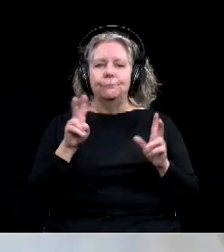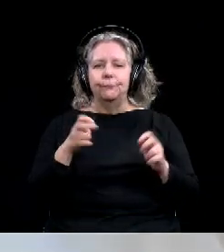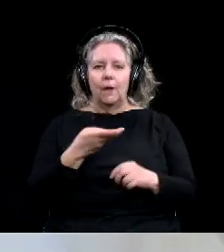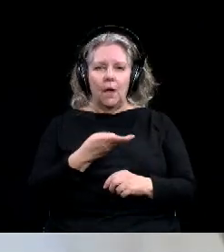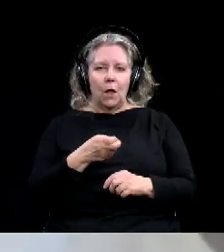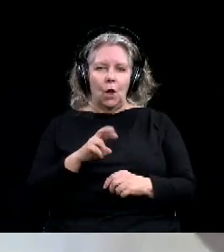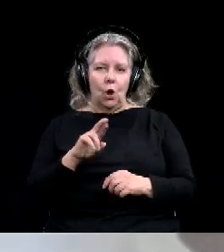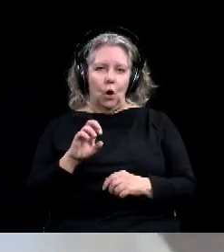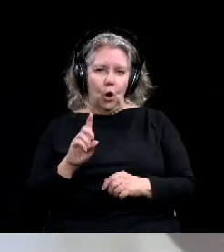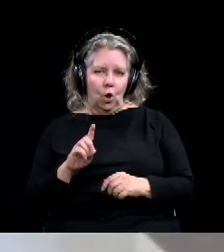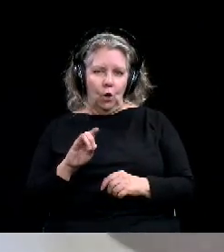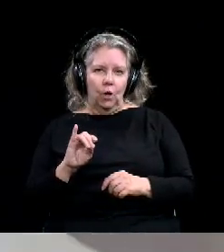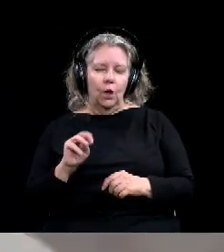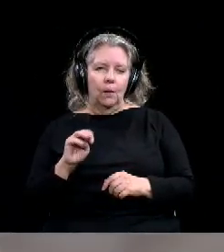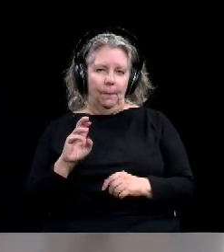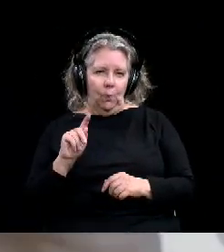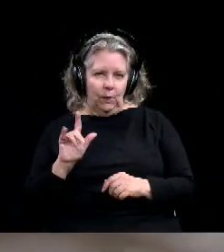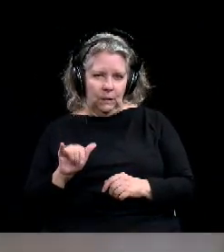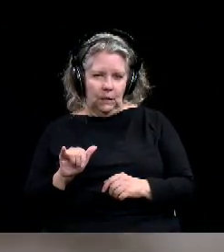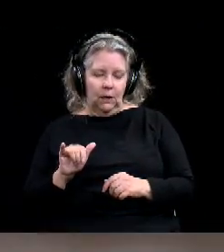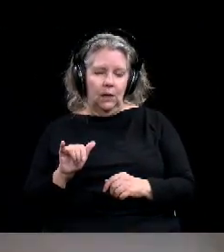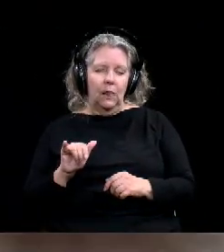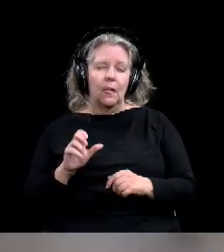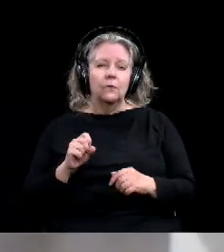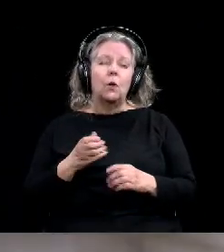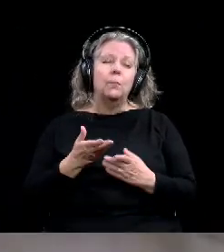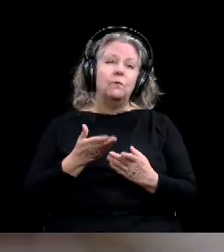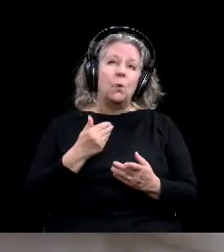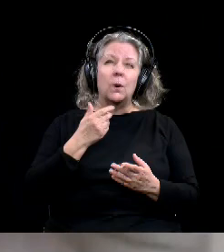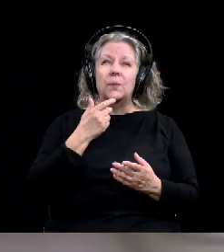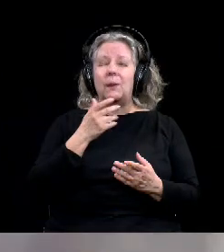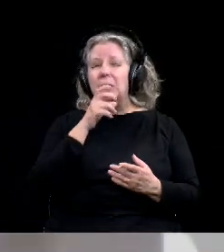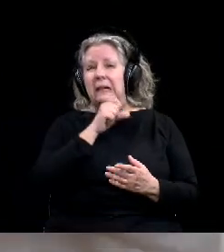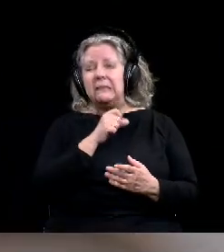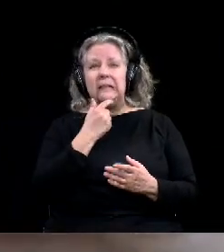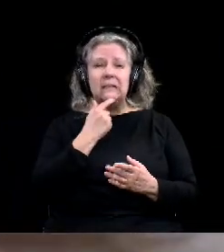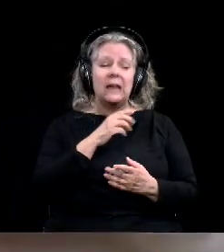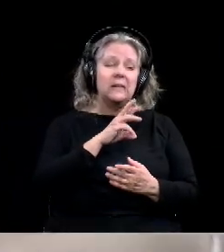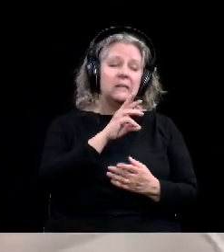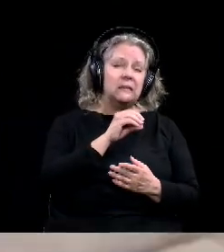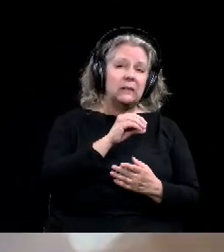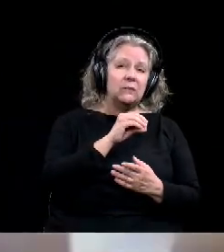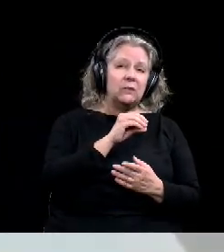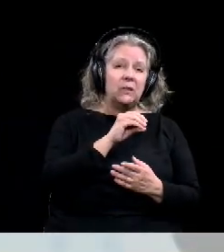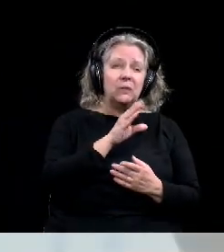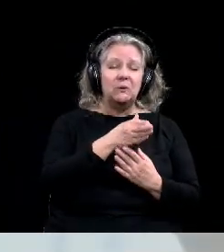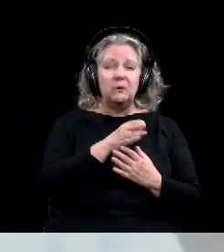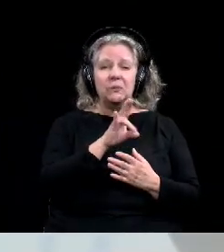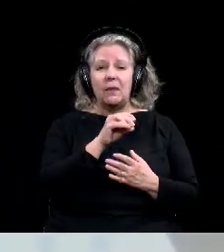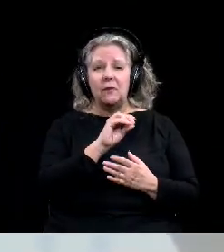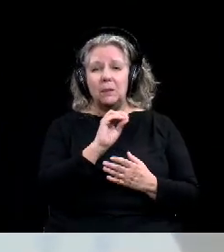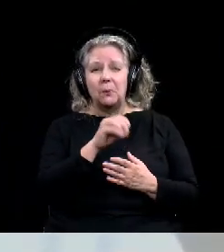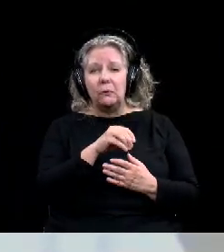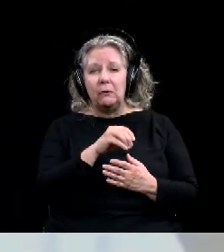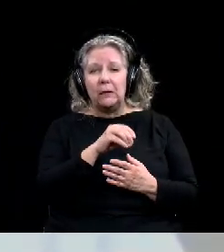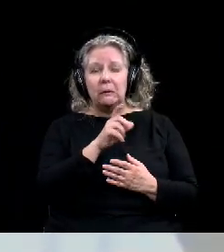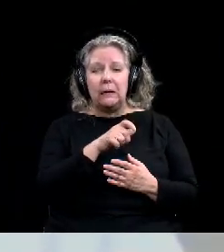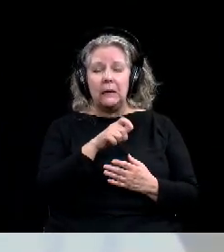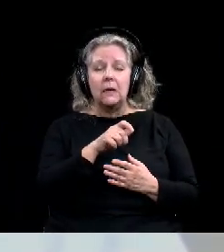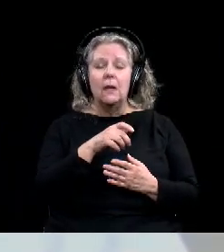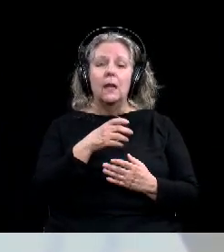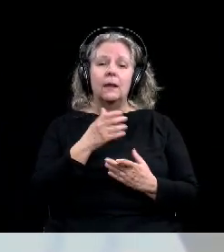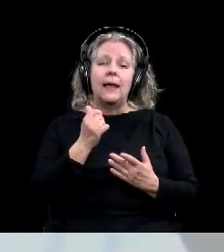to 70%, it looks like now 70 would be the very probably lowest threshold, and it could be as high as 90% of